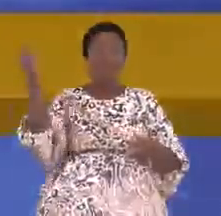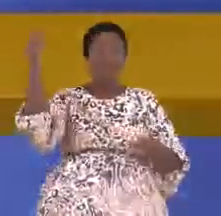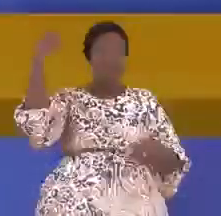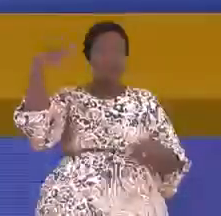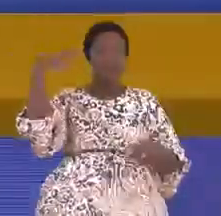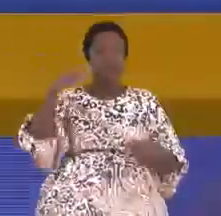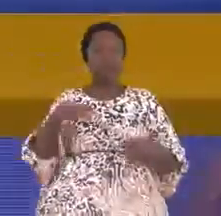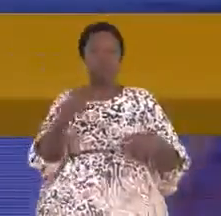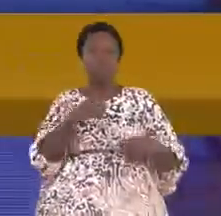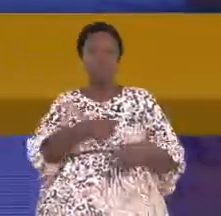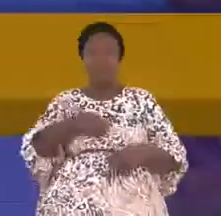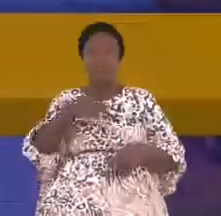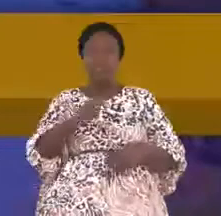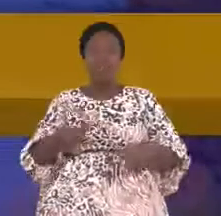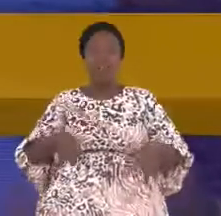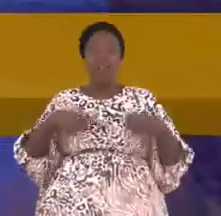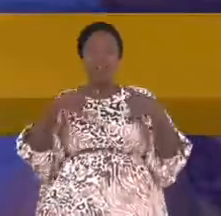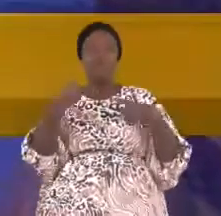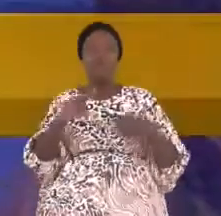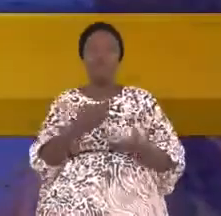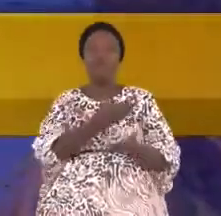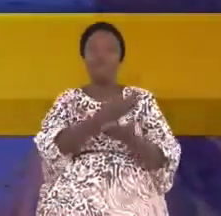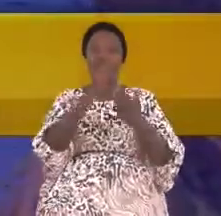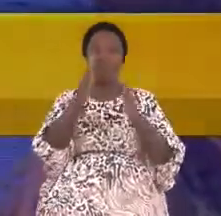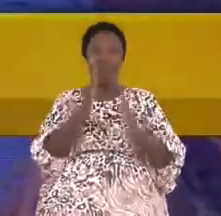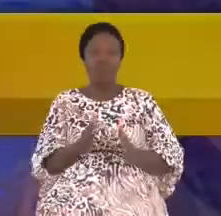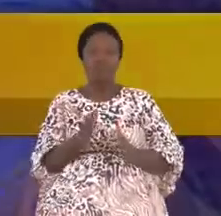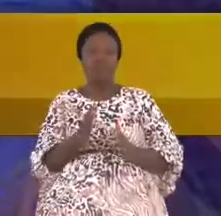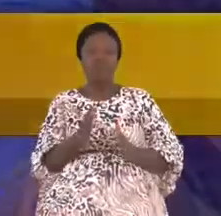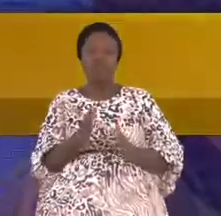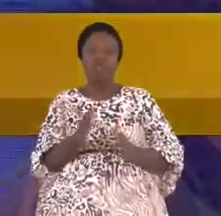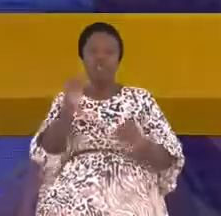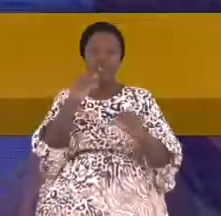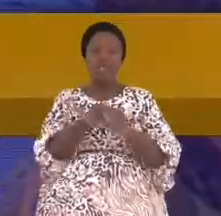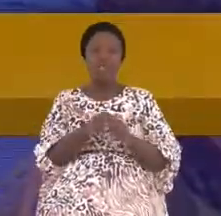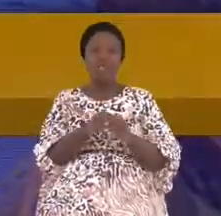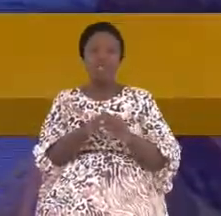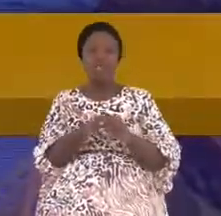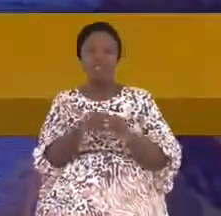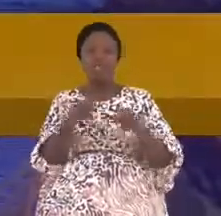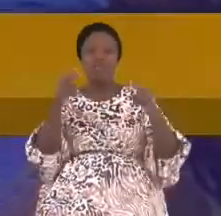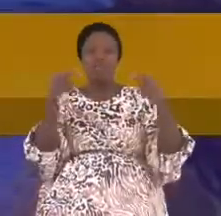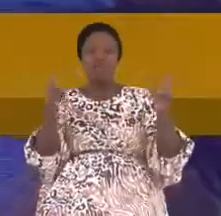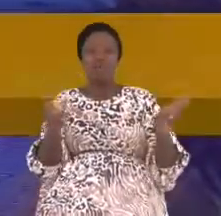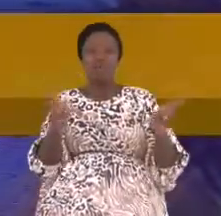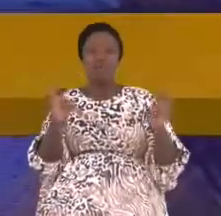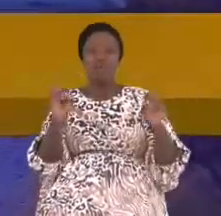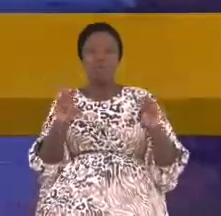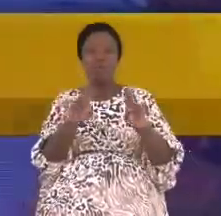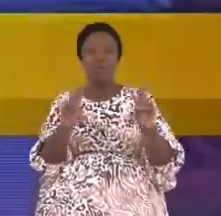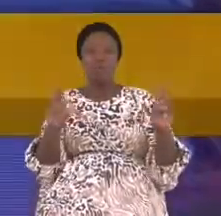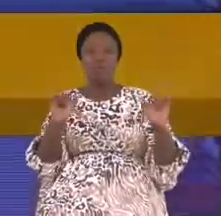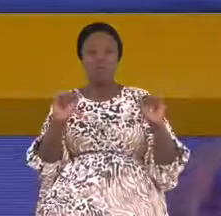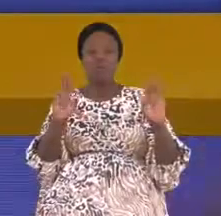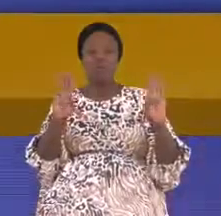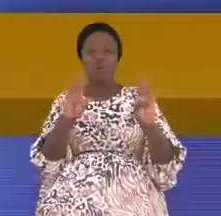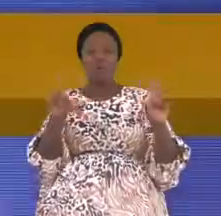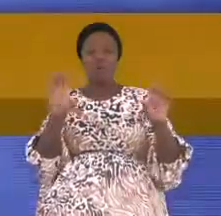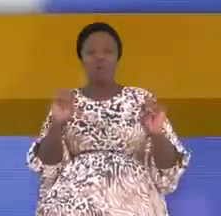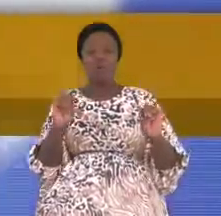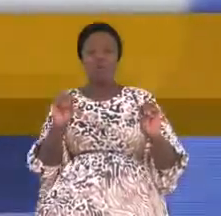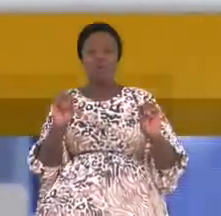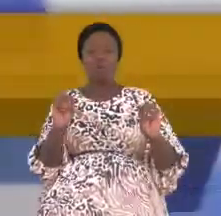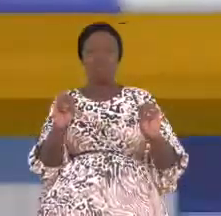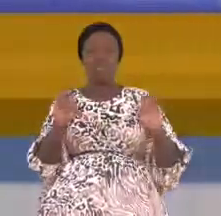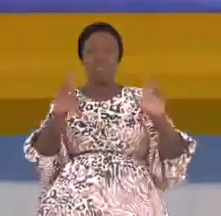in horrible lawlessness that's what we're being that's why christ came we didn't know